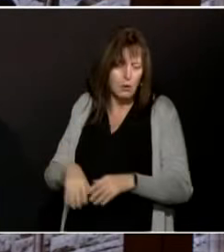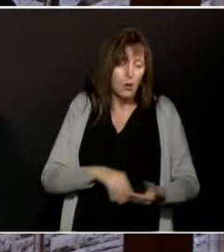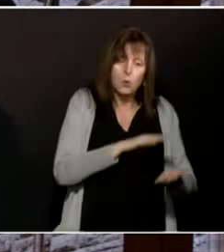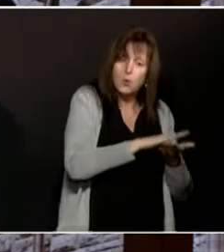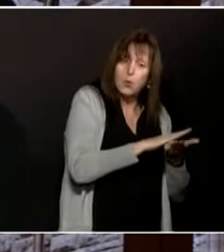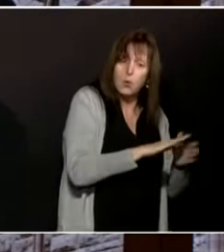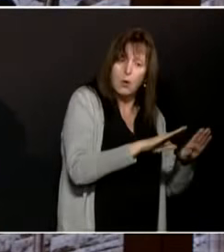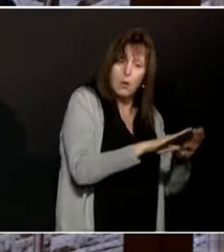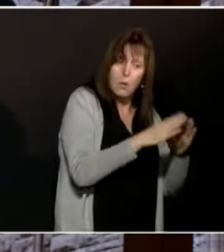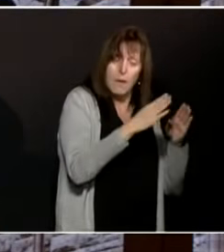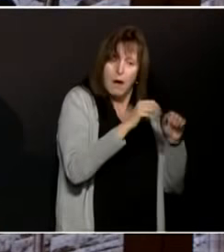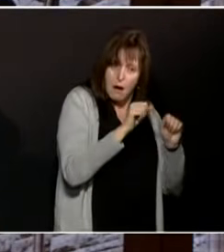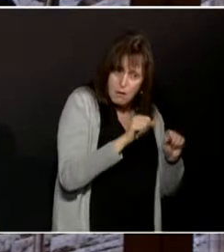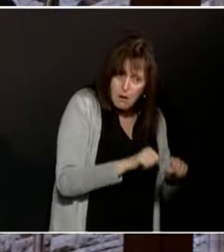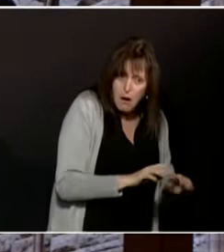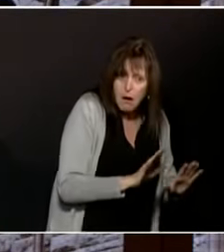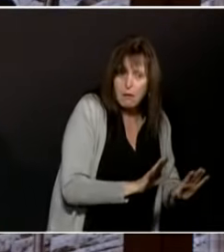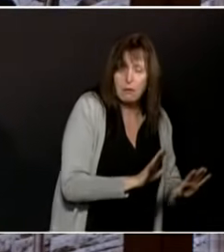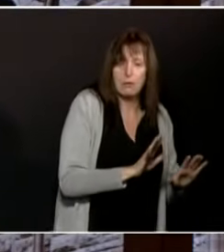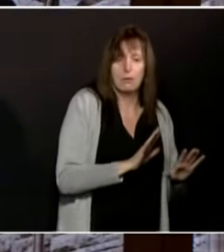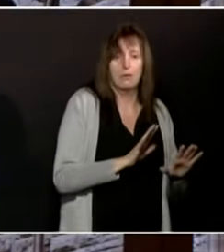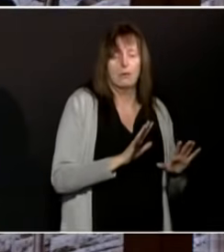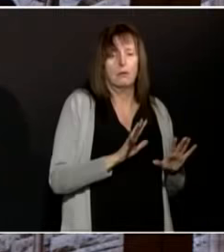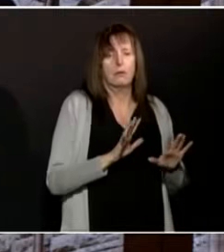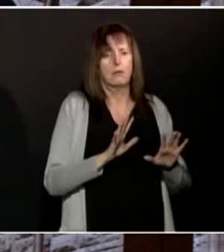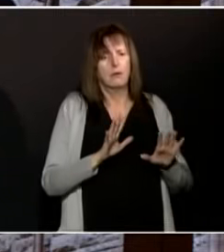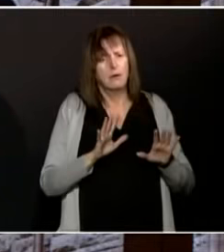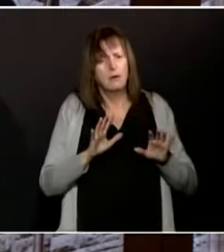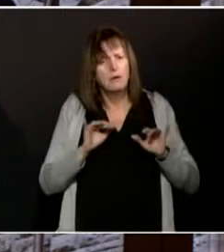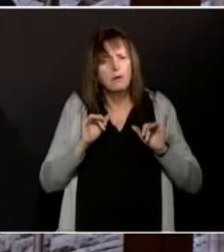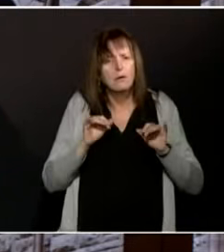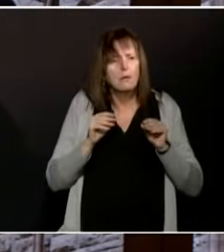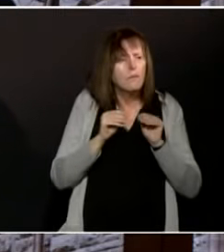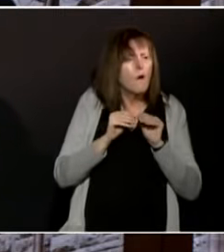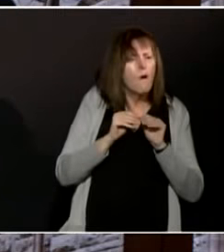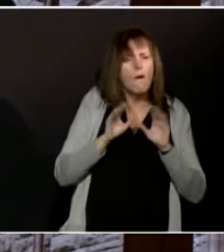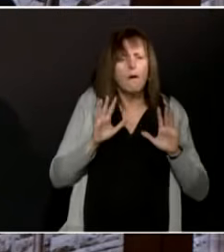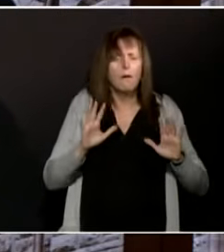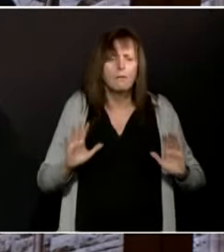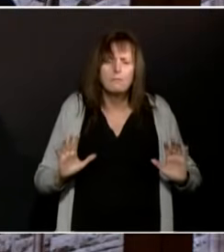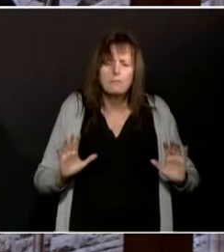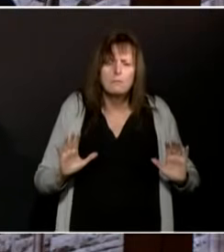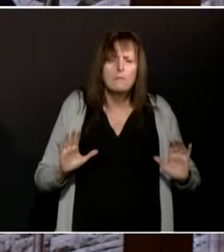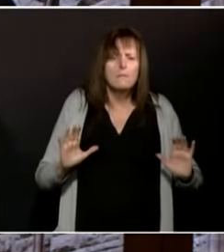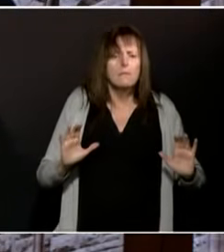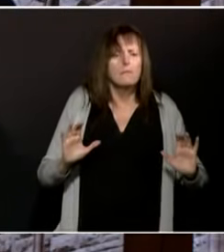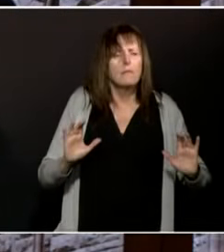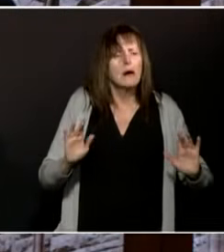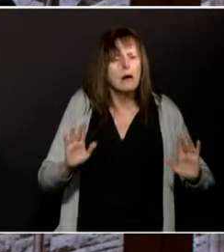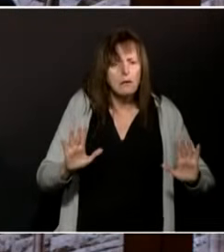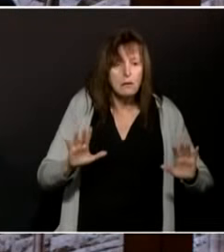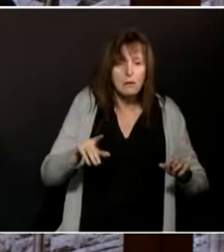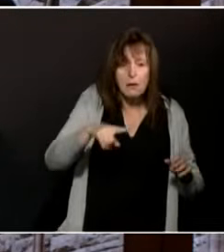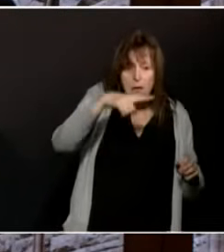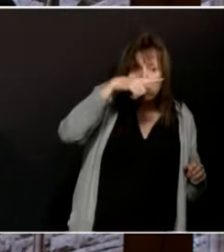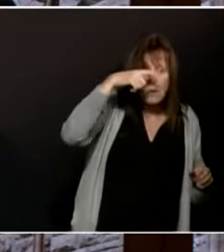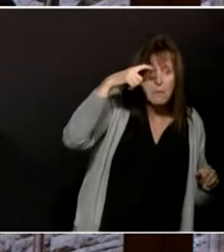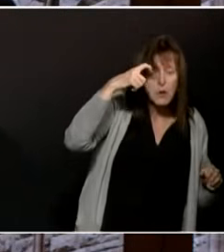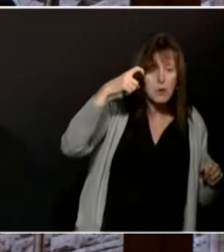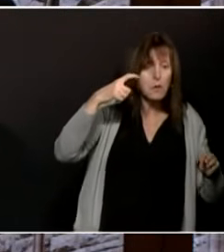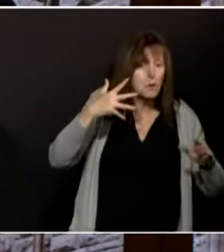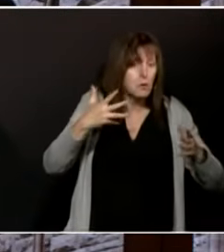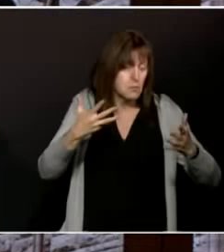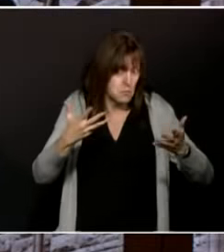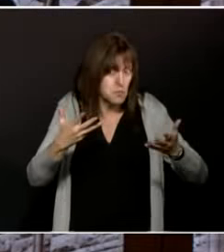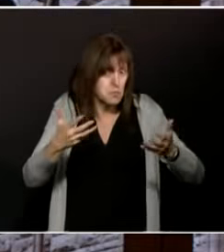and all those things to getting back potentially. I know you've given some dire projections about the summer. We still have some hope to get there, but that